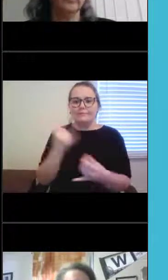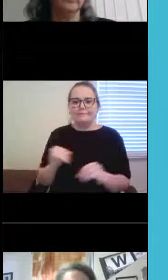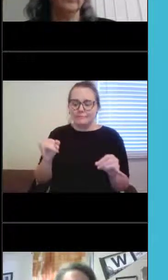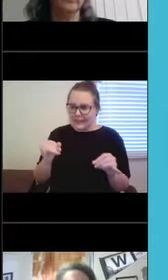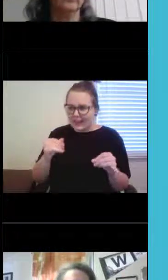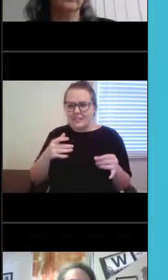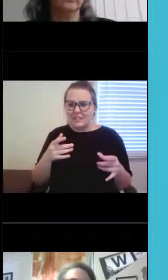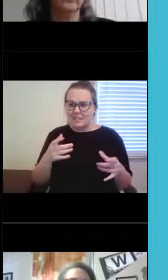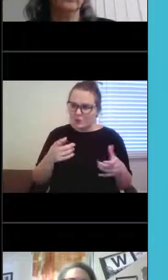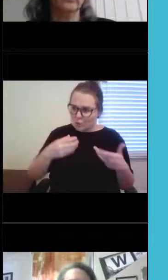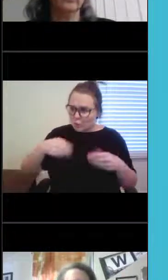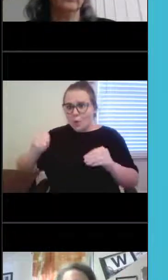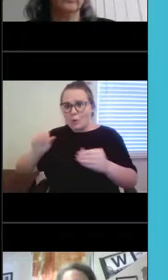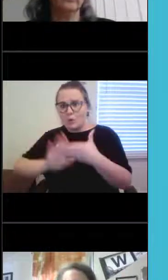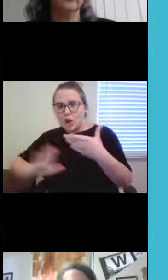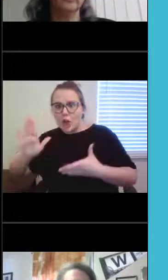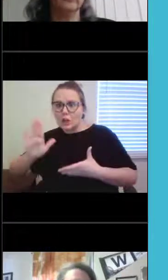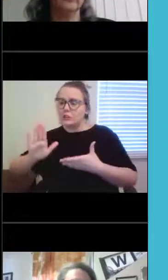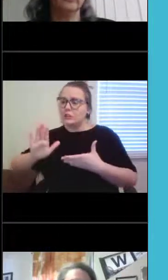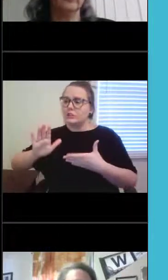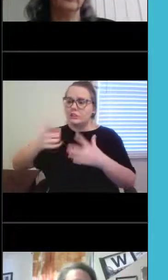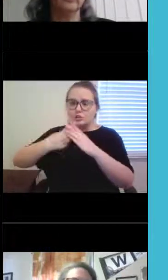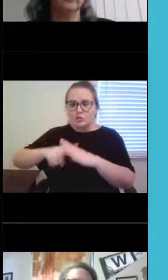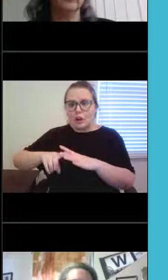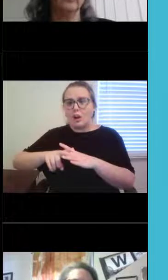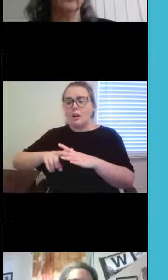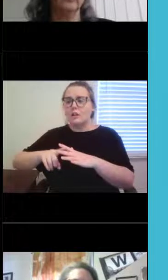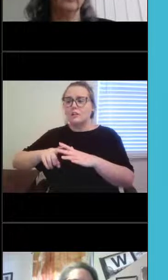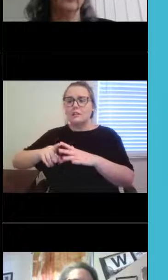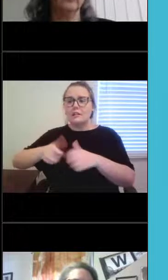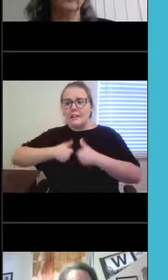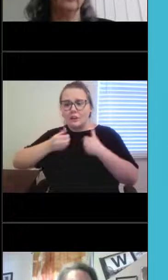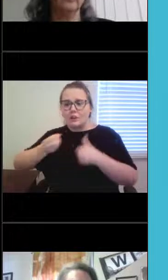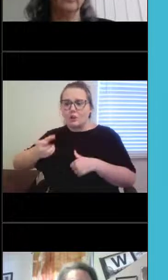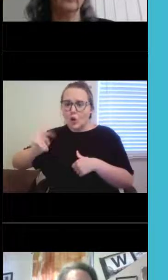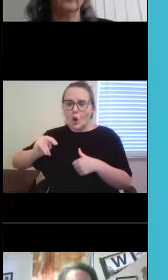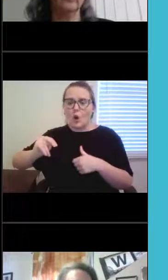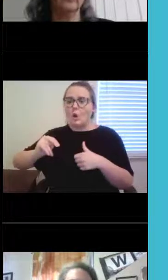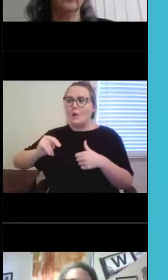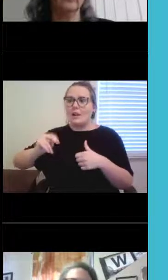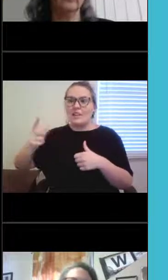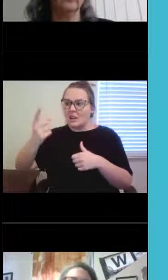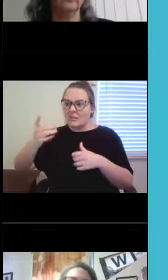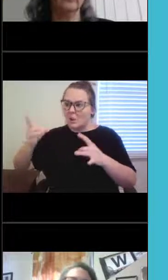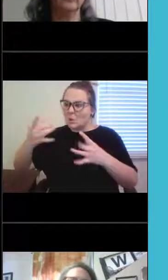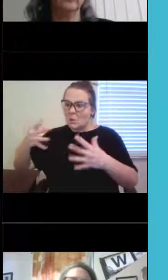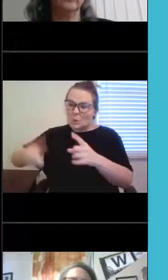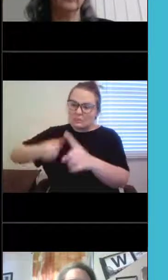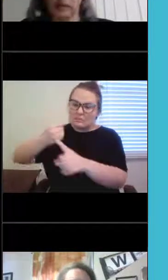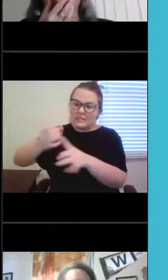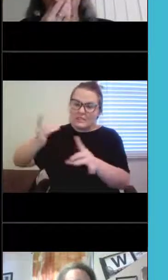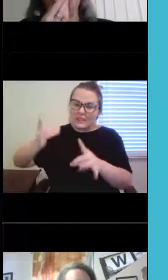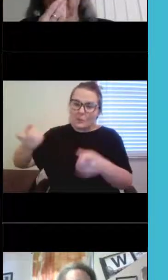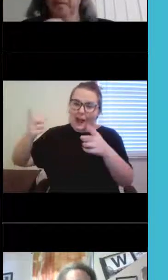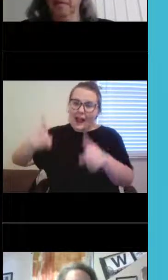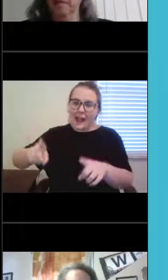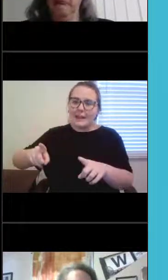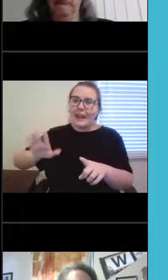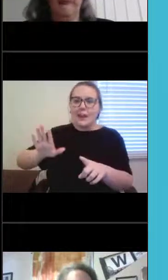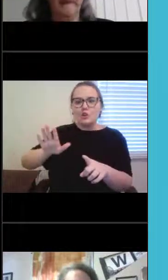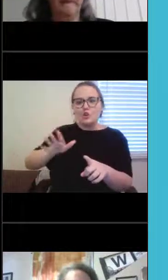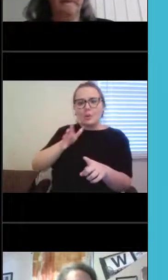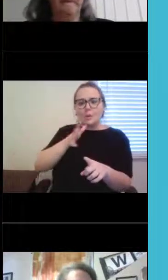moved away from home for the first time, starting to learn how to be an adult, and then a terrible thing happens, and your parents